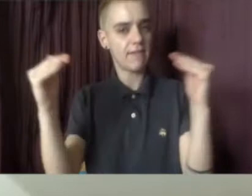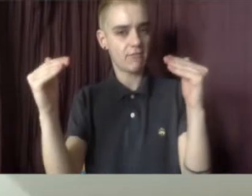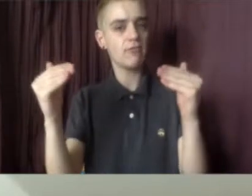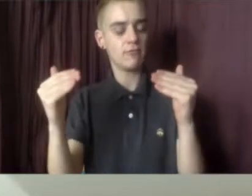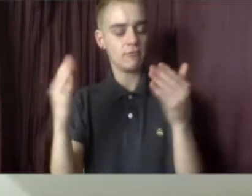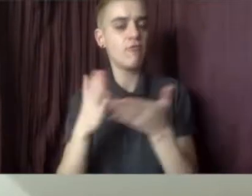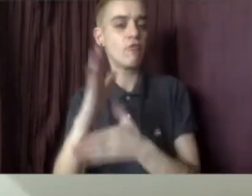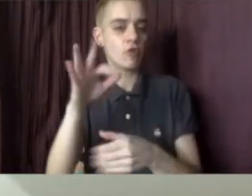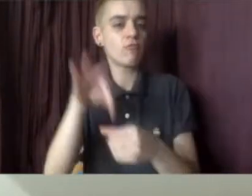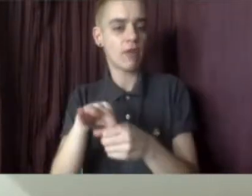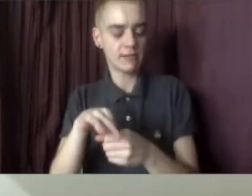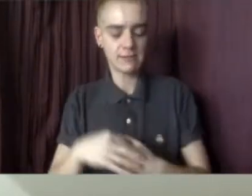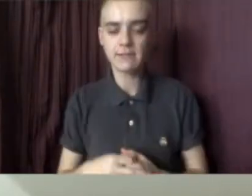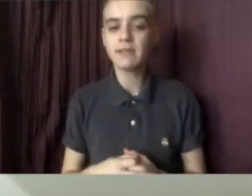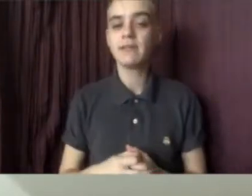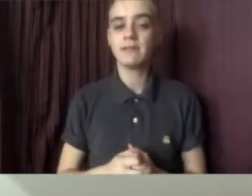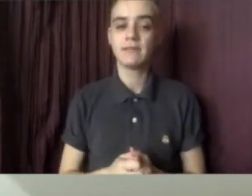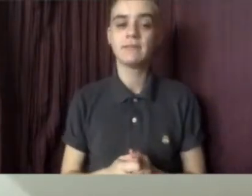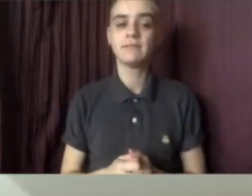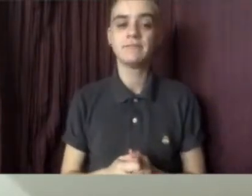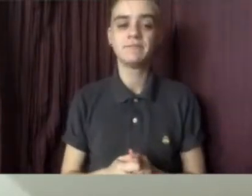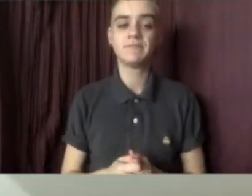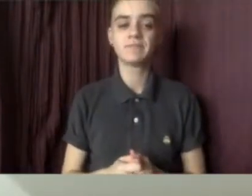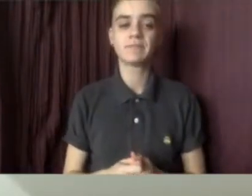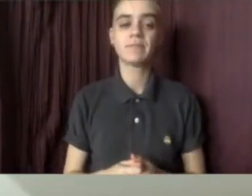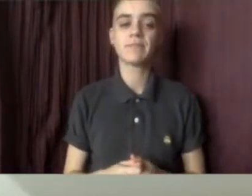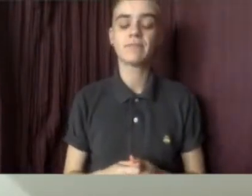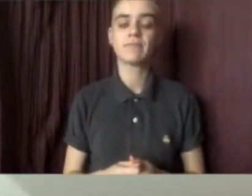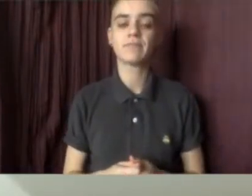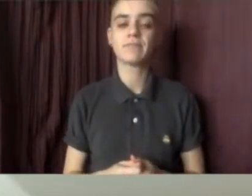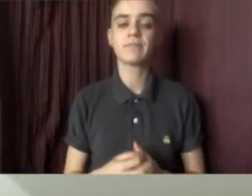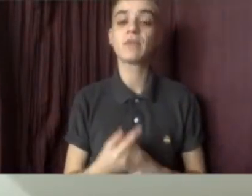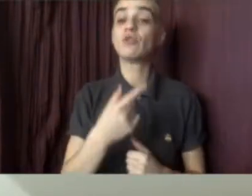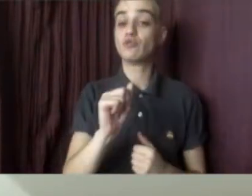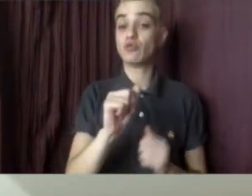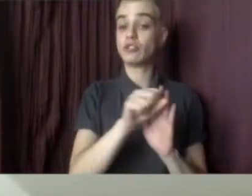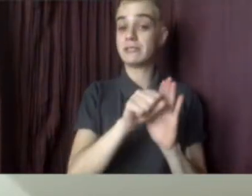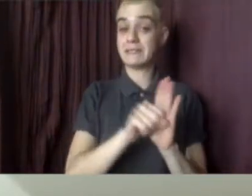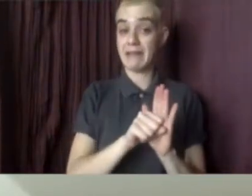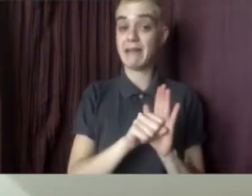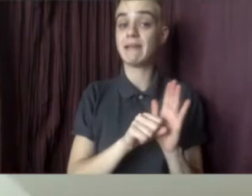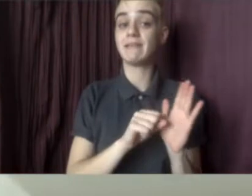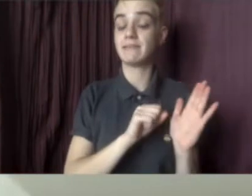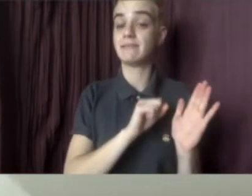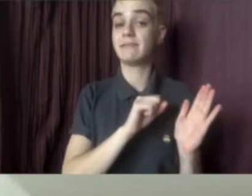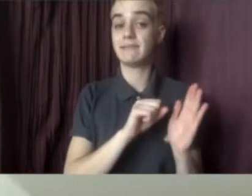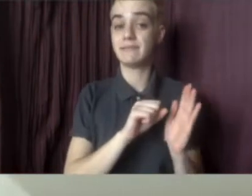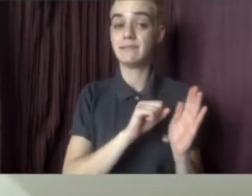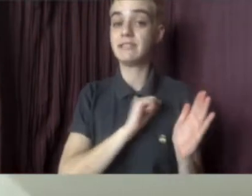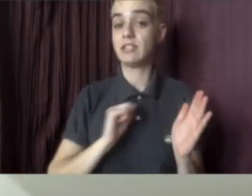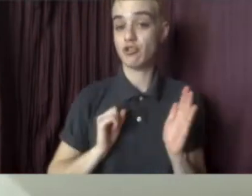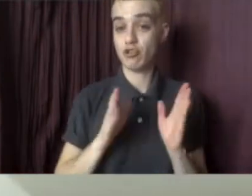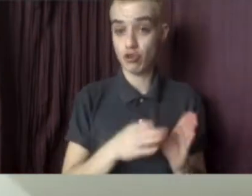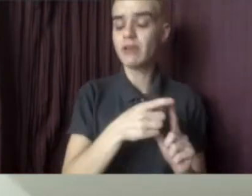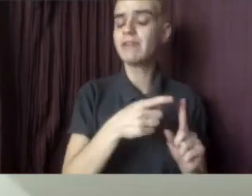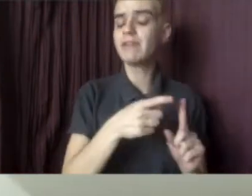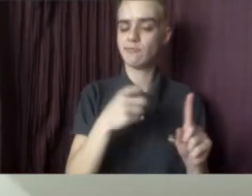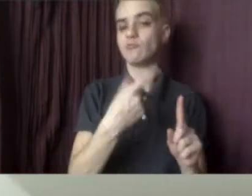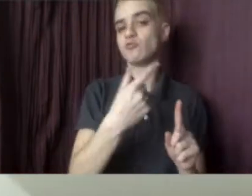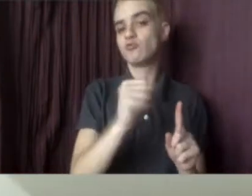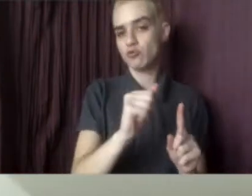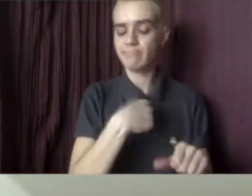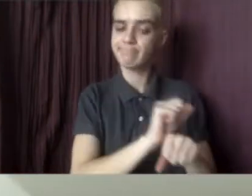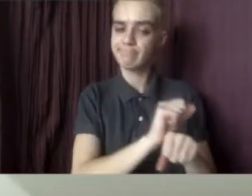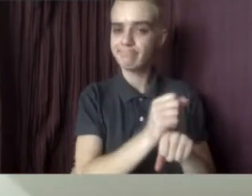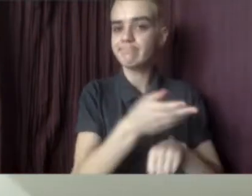elected position in Georgia. And Dara Baldwin directs federal policy at the Center for Disability Rights, focusing on voting rights for the